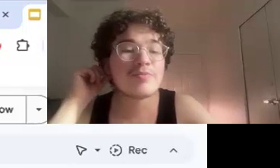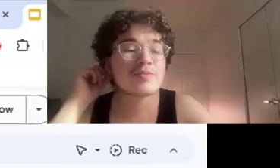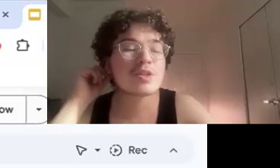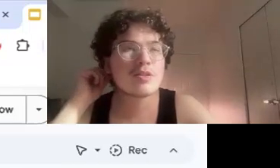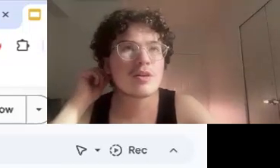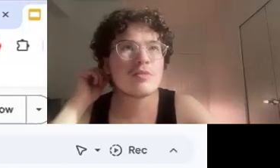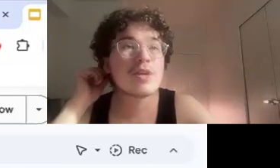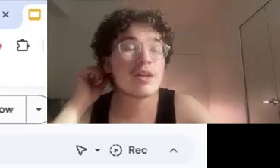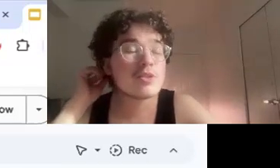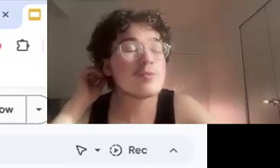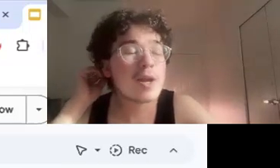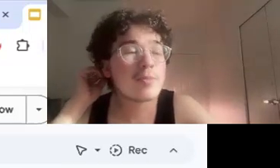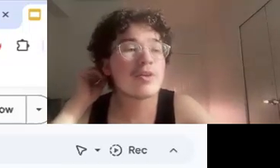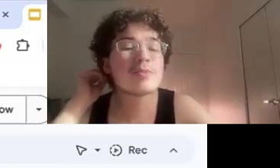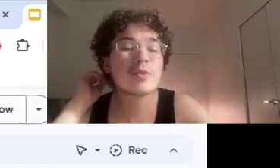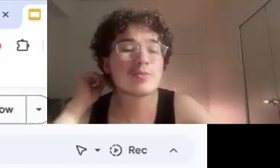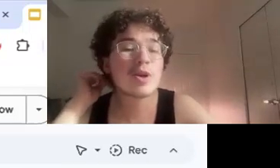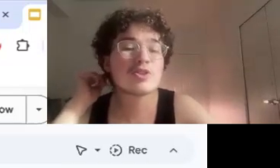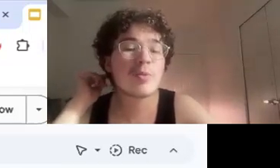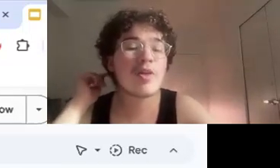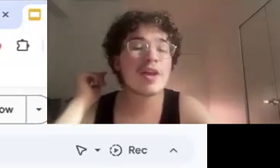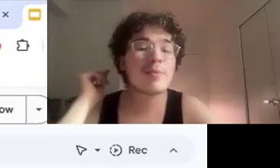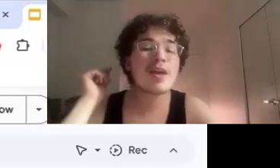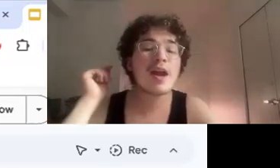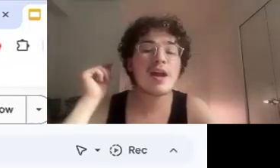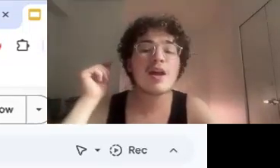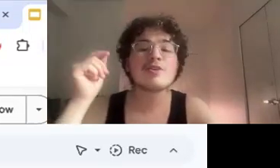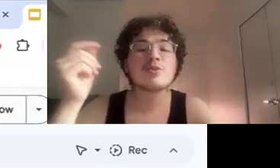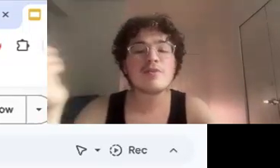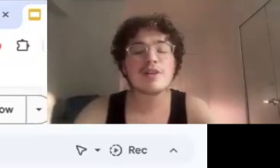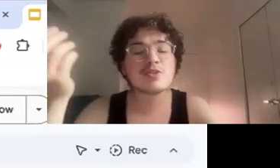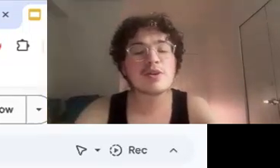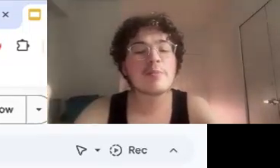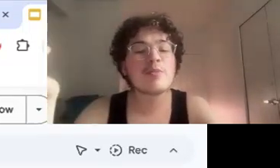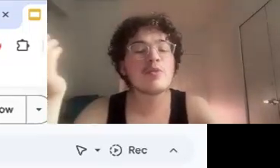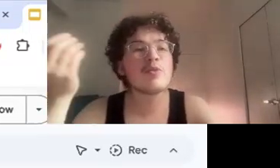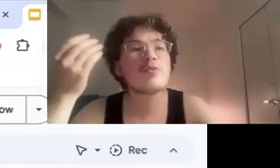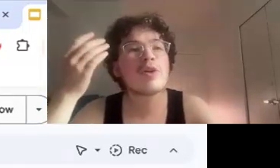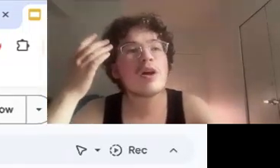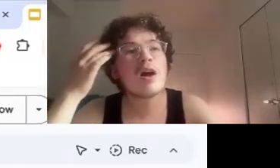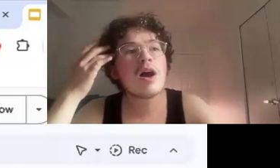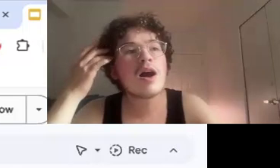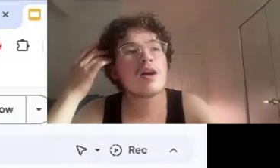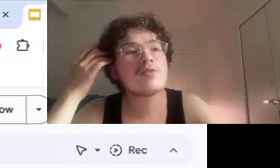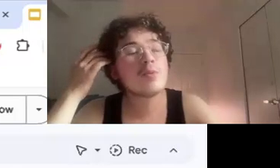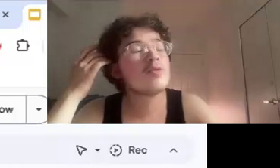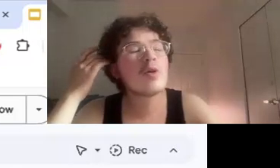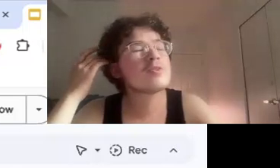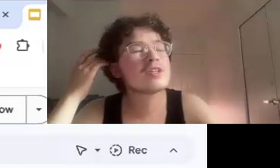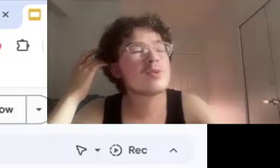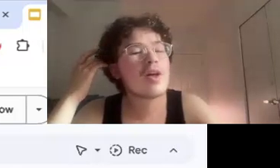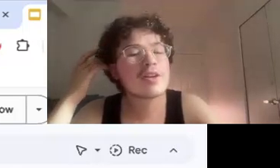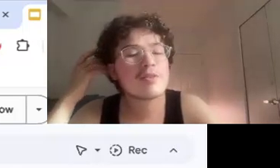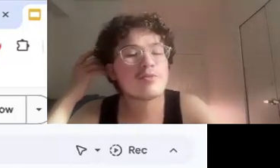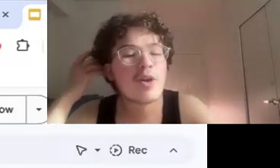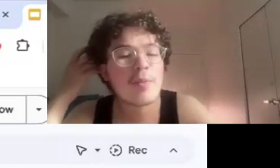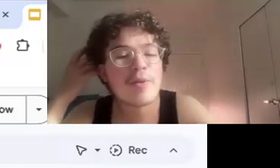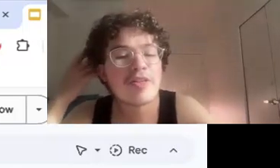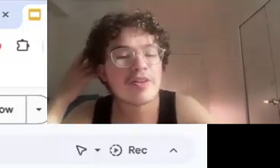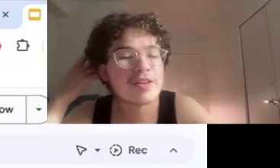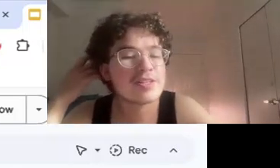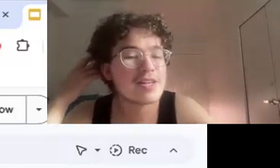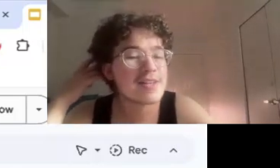were significant insofar as they legitimated the psychological profession within the law, within society